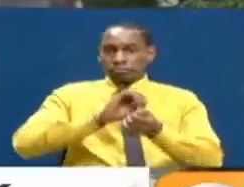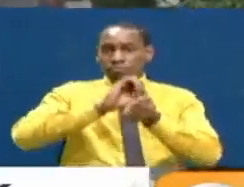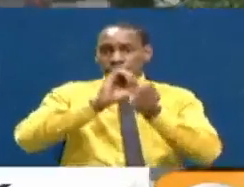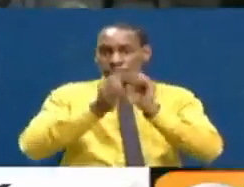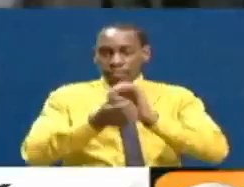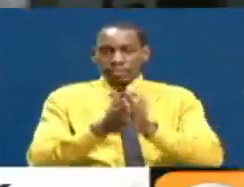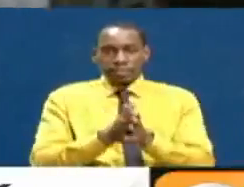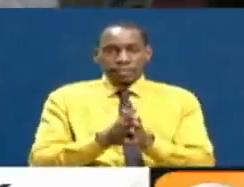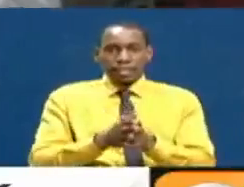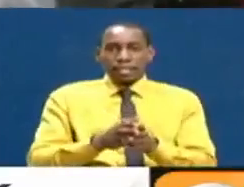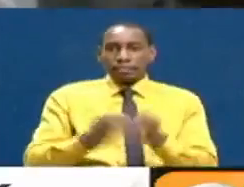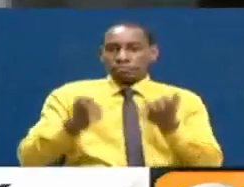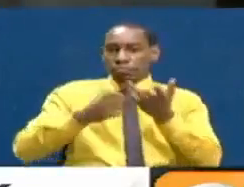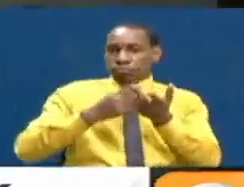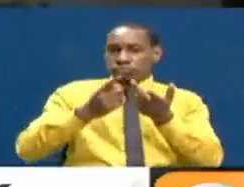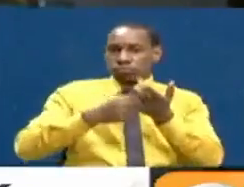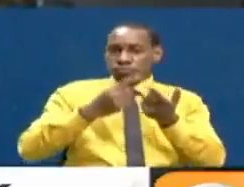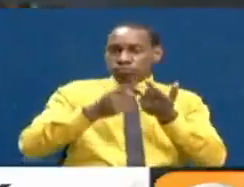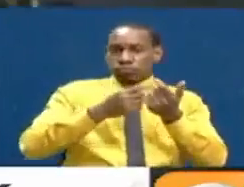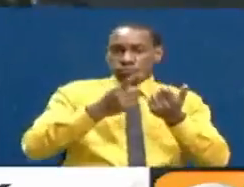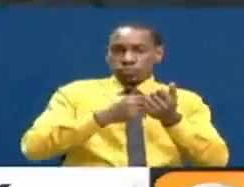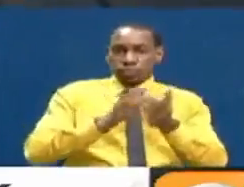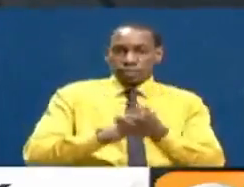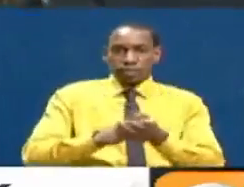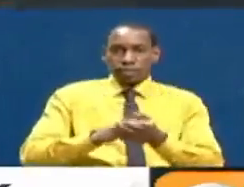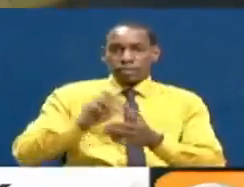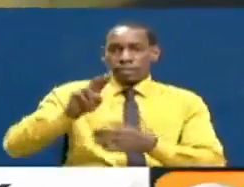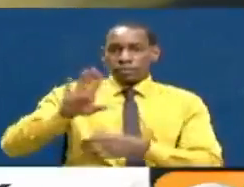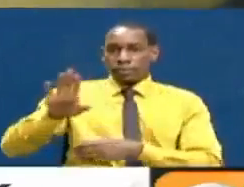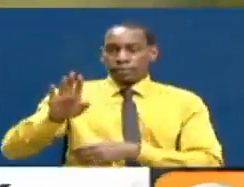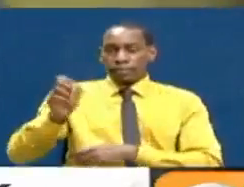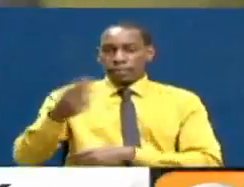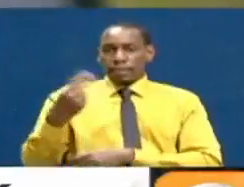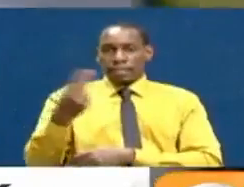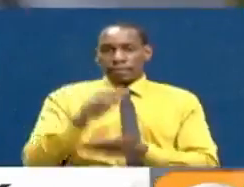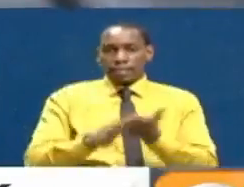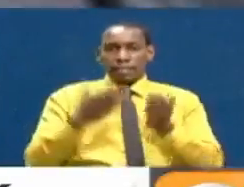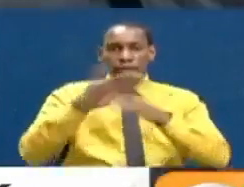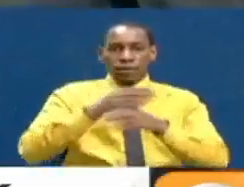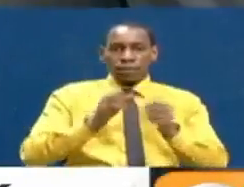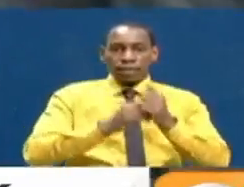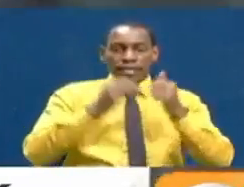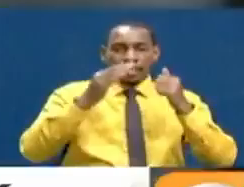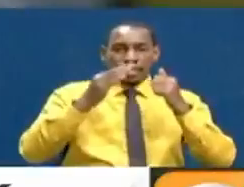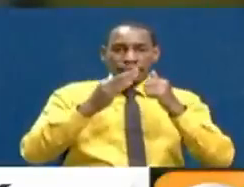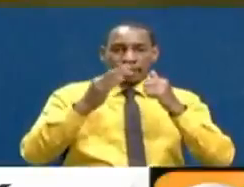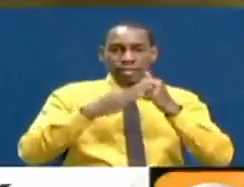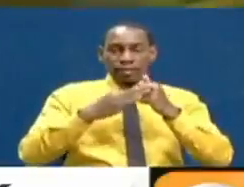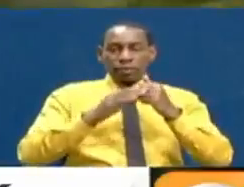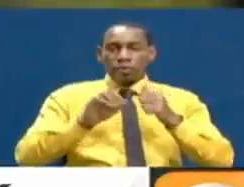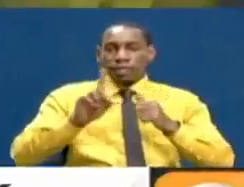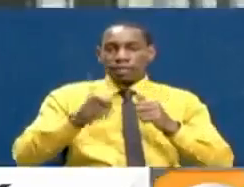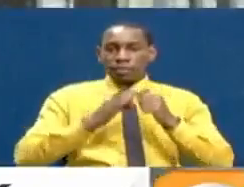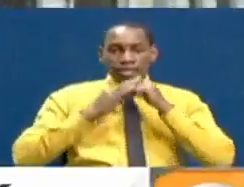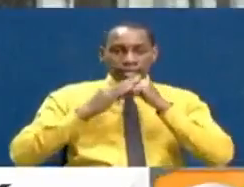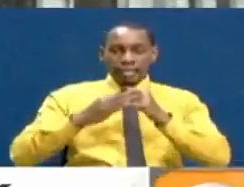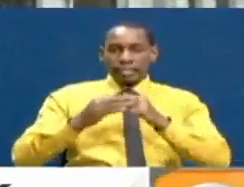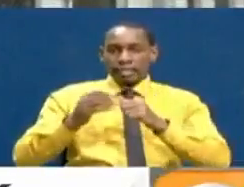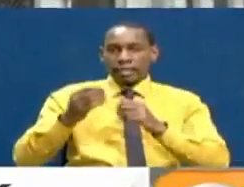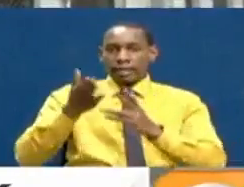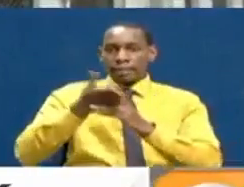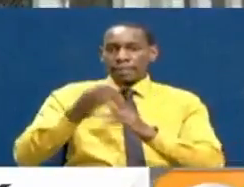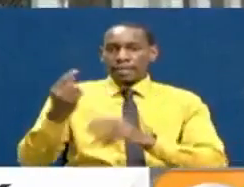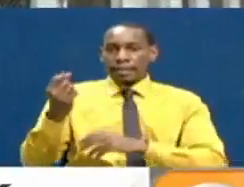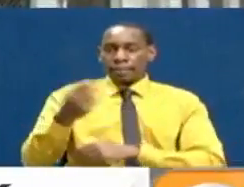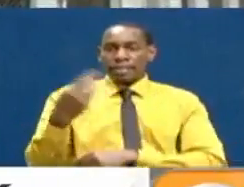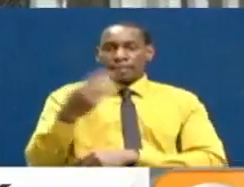flood as the numbers surged from 1 on the 25th of February to over 1,800 by the 11th of April, with over 200